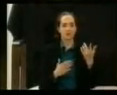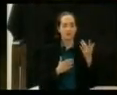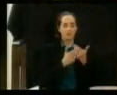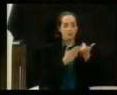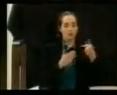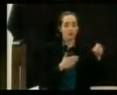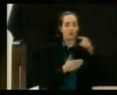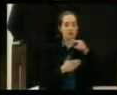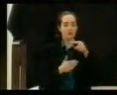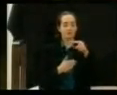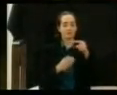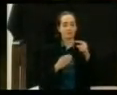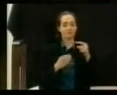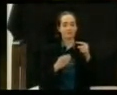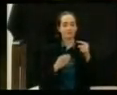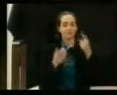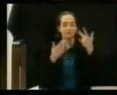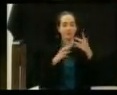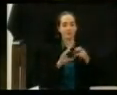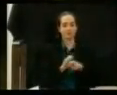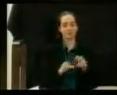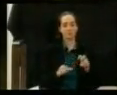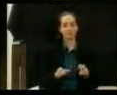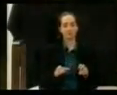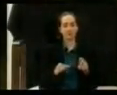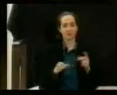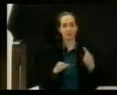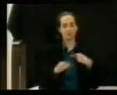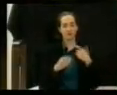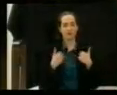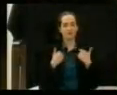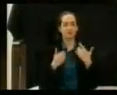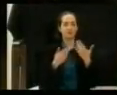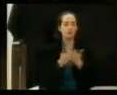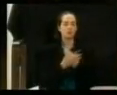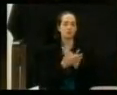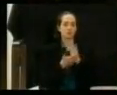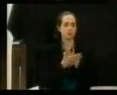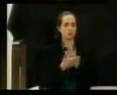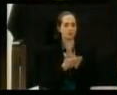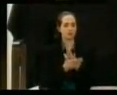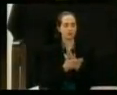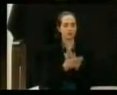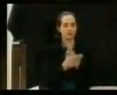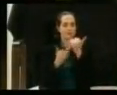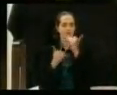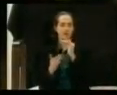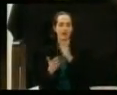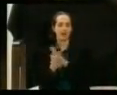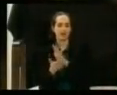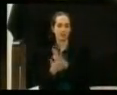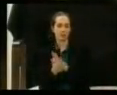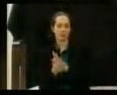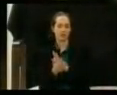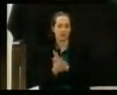office, that we will have a new safe school that doesn't limit the academic achievement of our students.